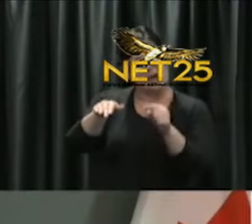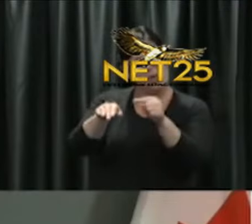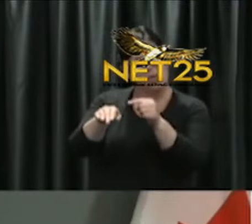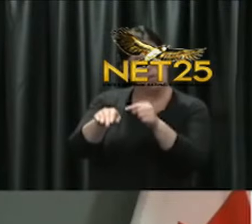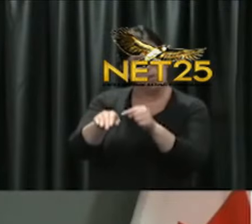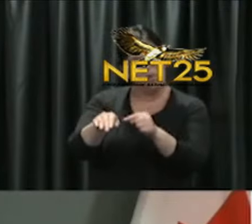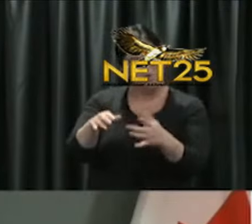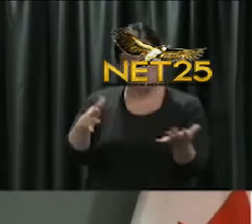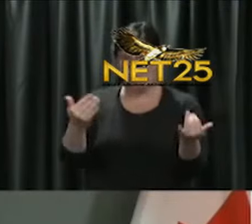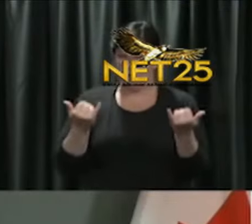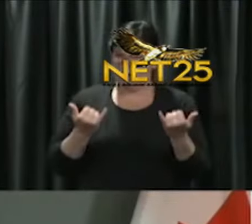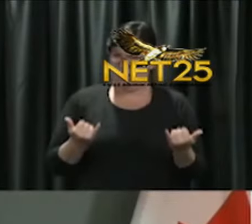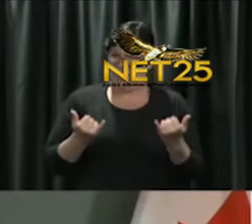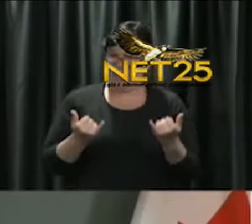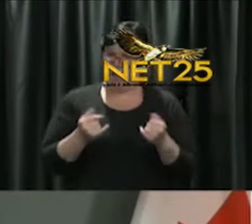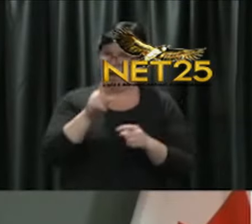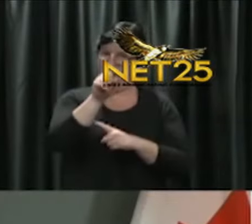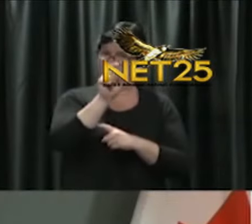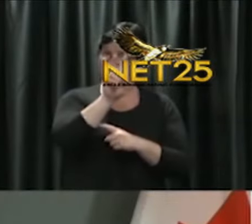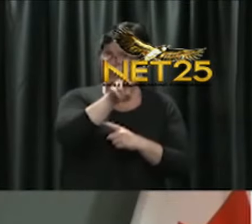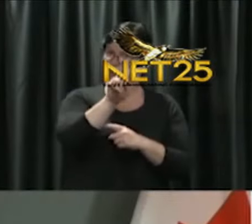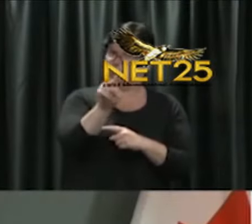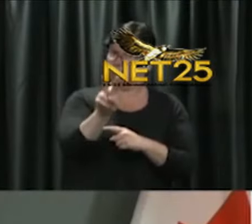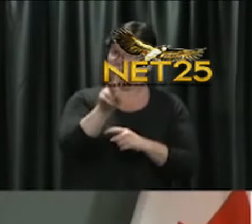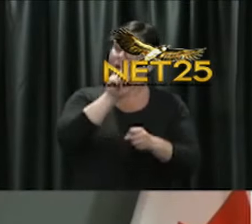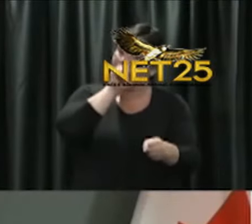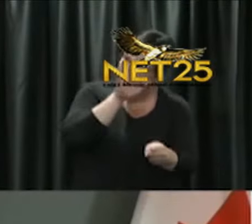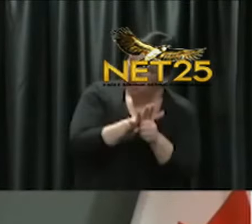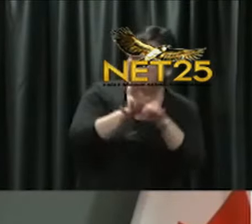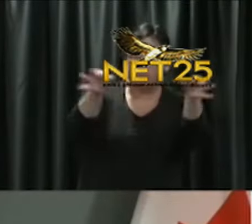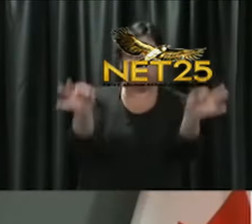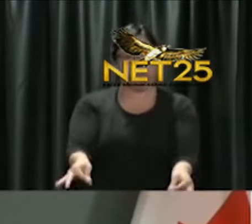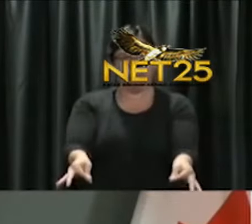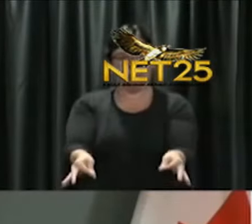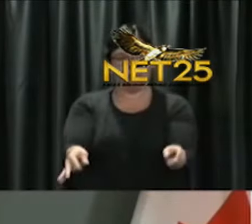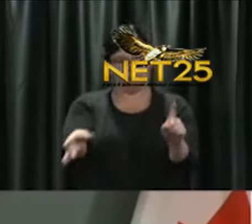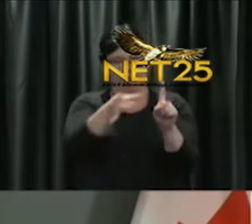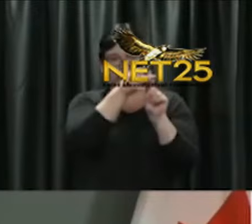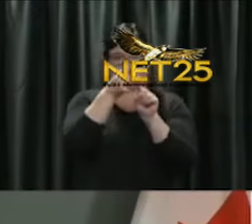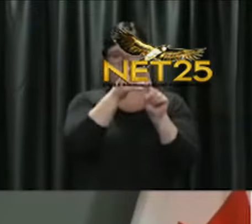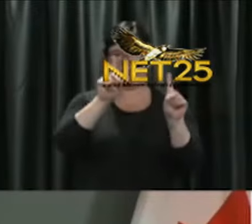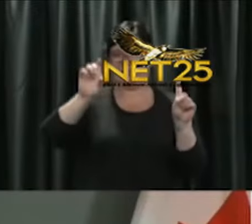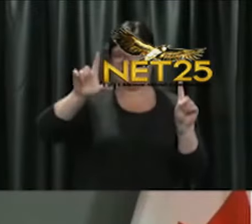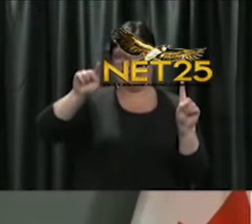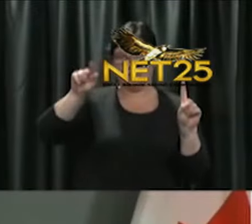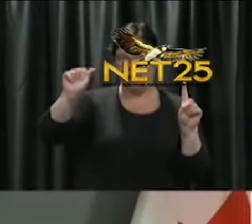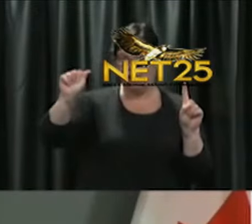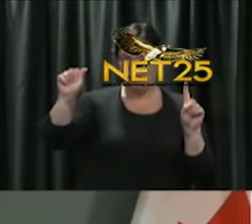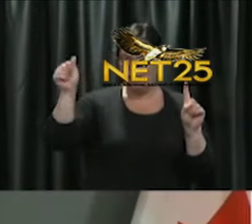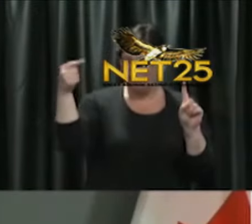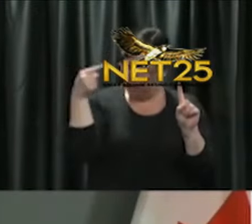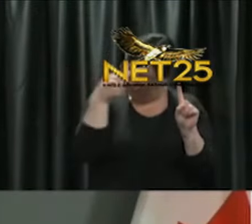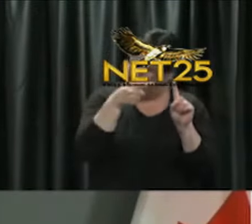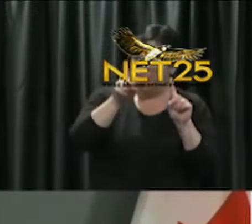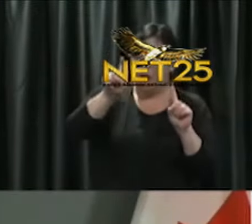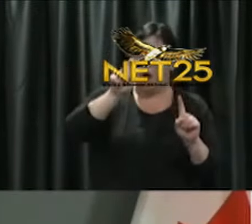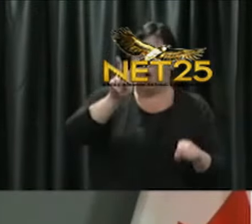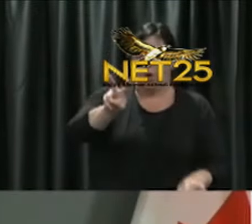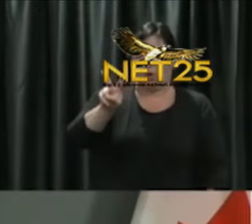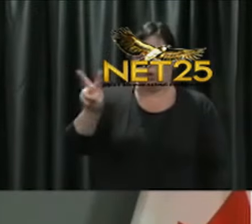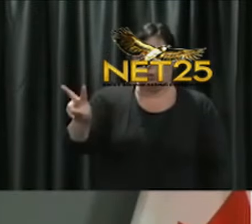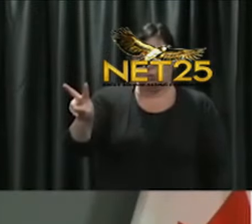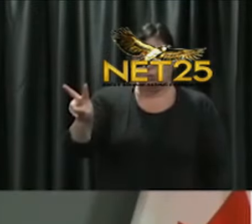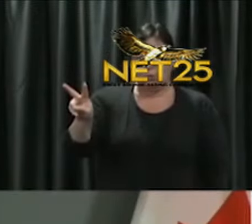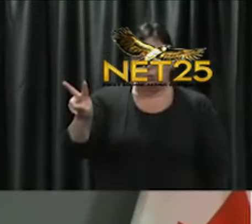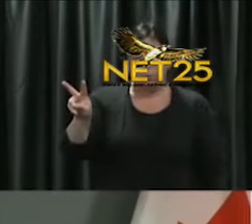122 confirmed cases of the Delta variant here in Toronto. That may not sound